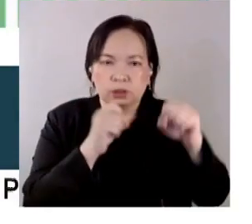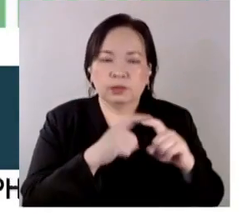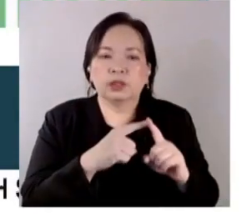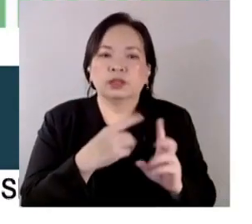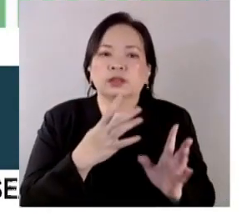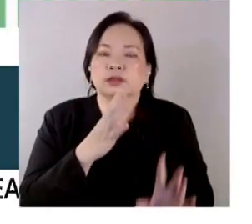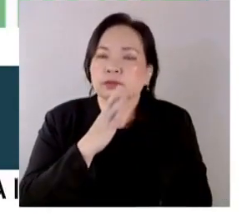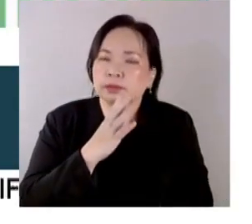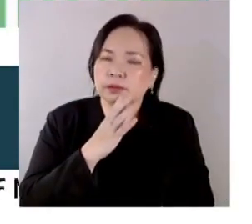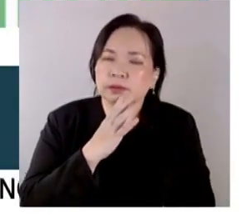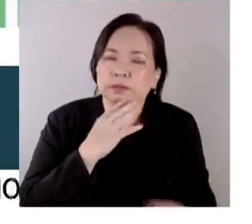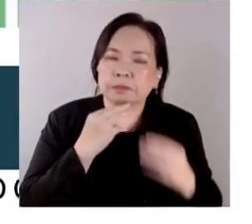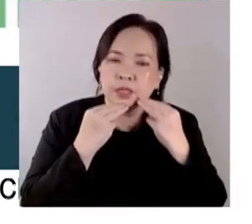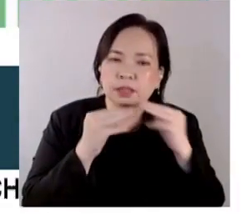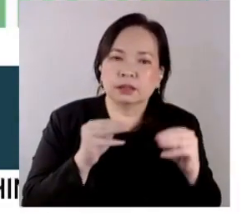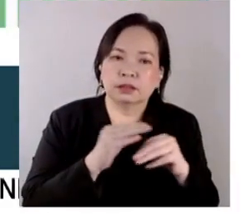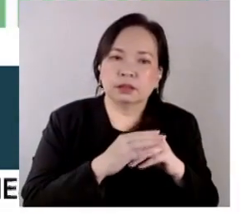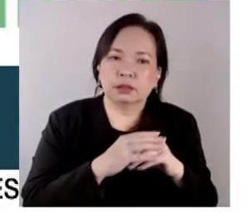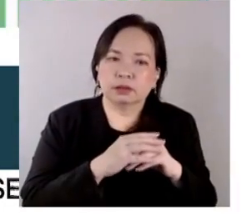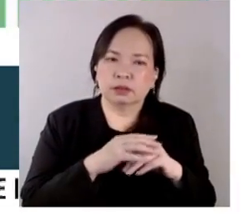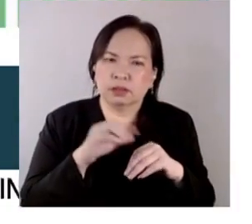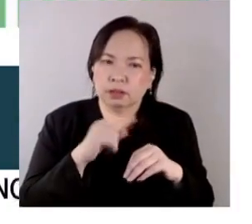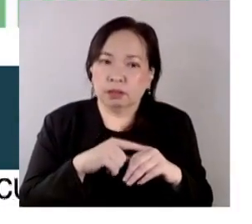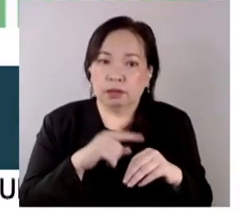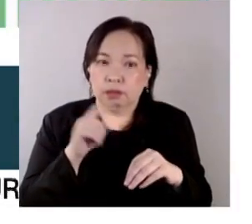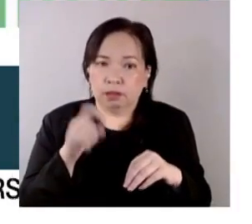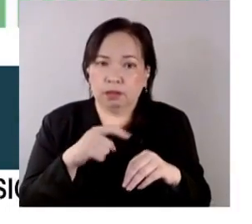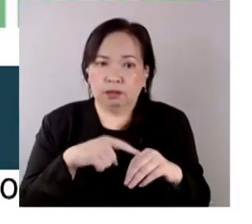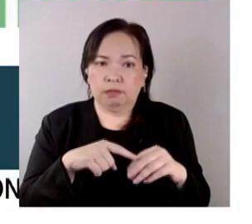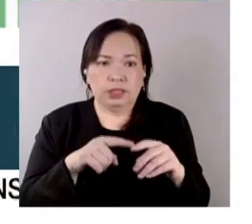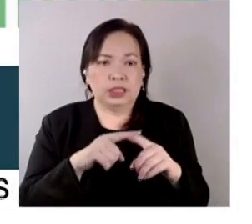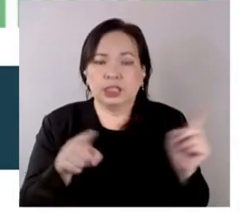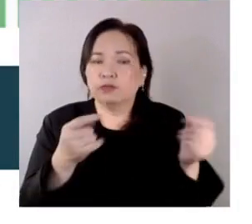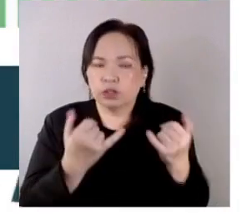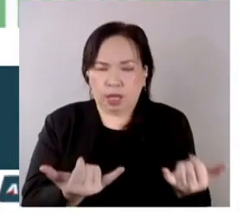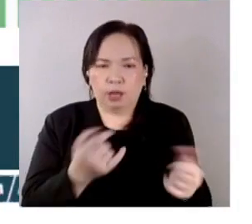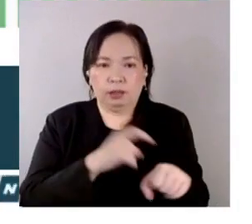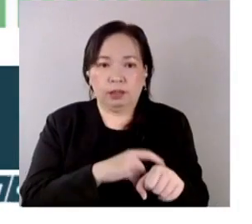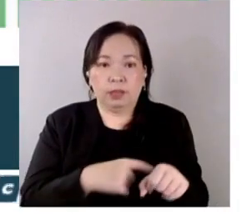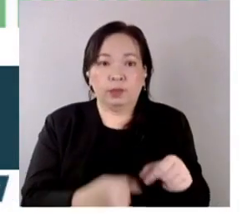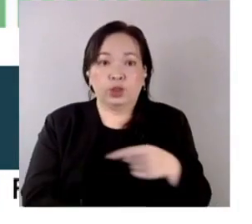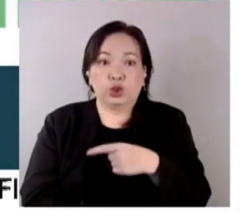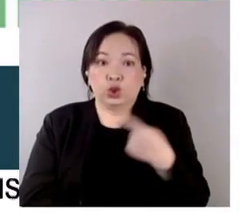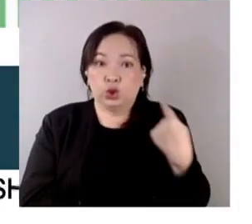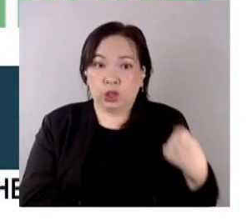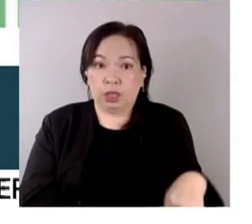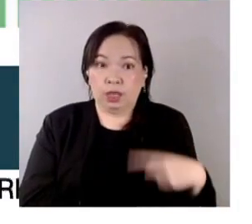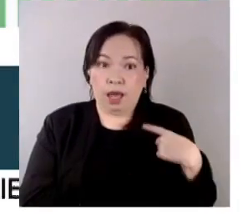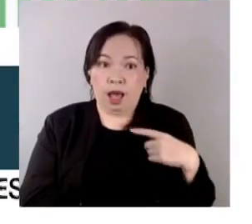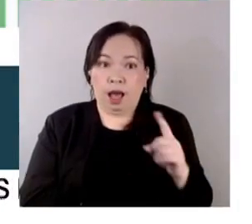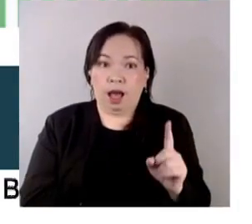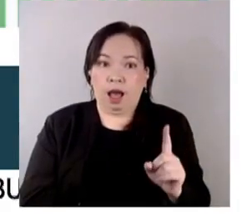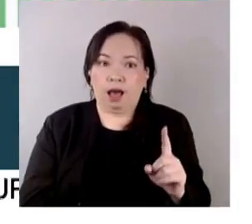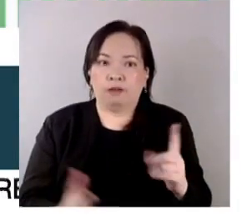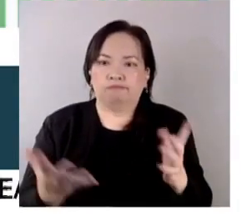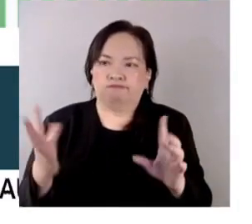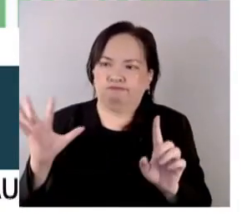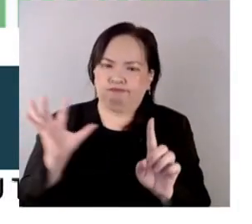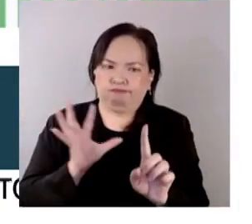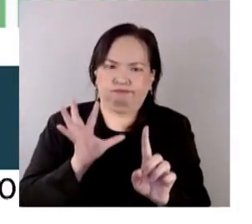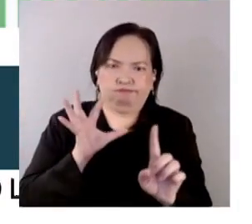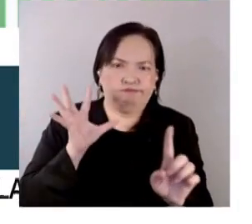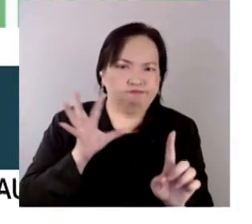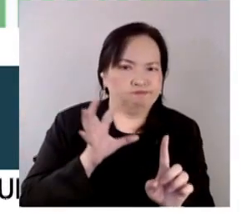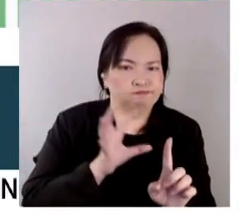coded message that, you know, the condition is totally different right now. China is confronted by a stormy sea, which